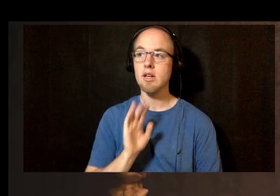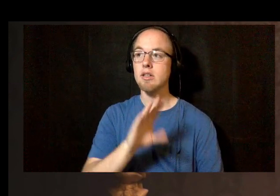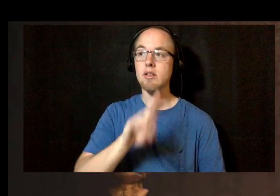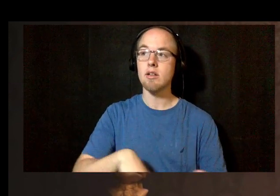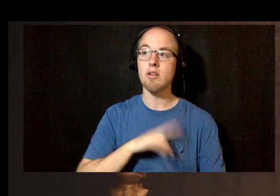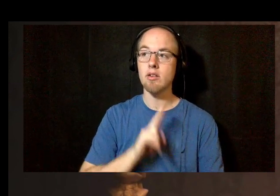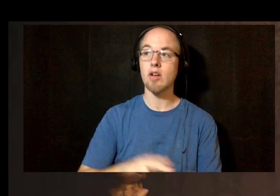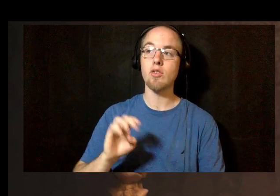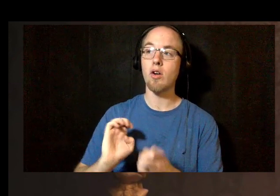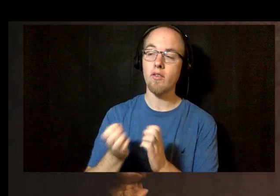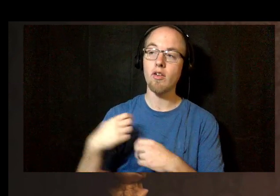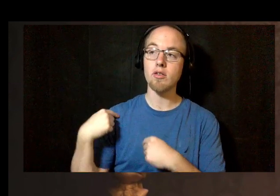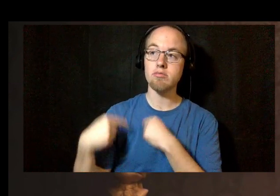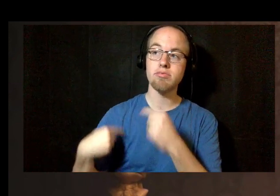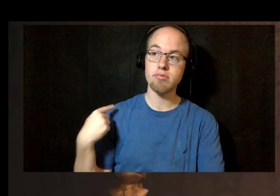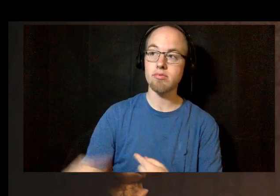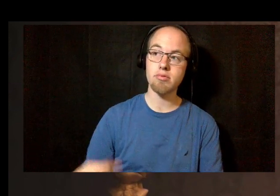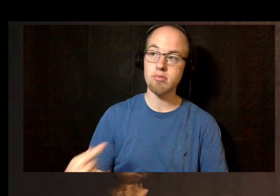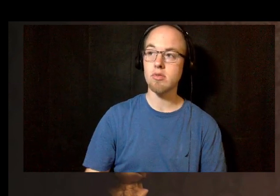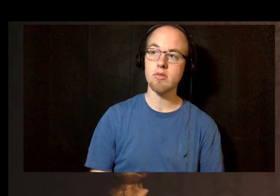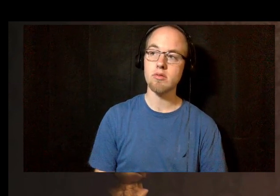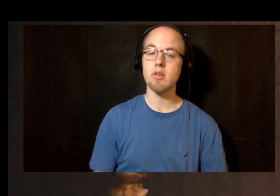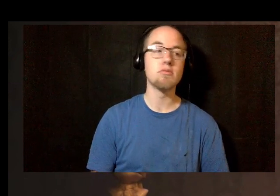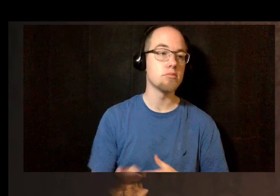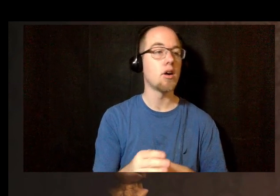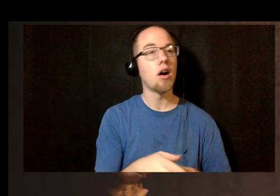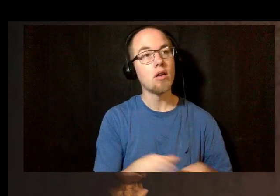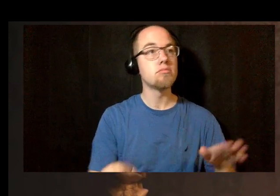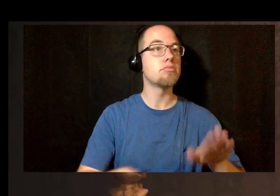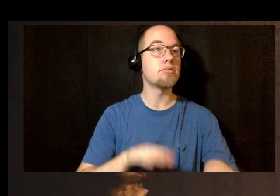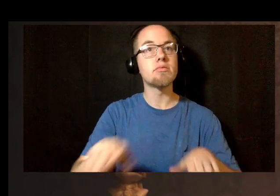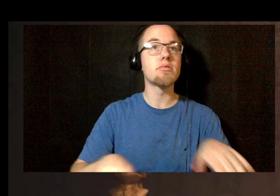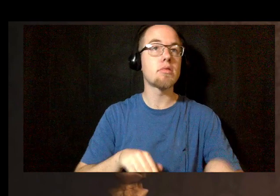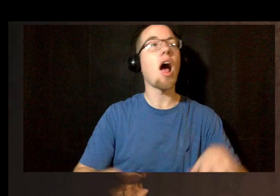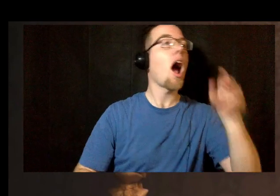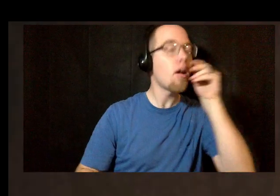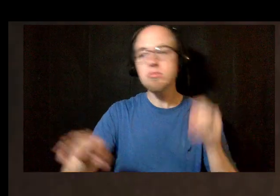of evolution have programmed it to do. Fucking swim around eating shit.